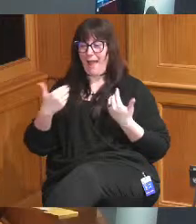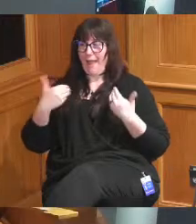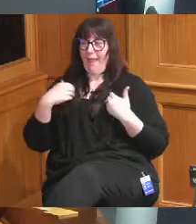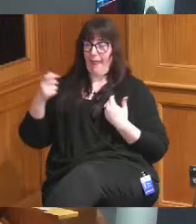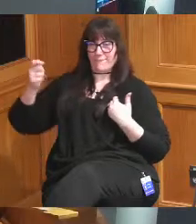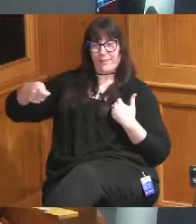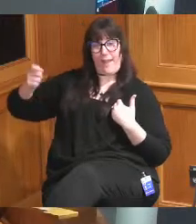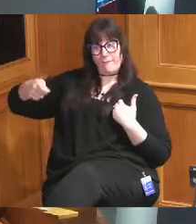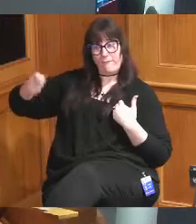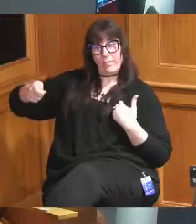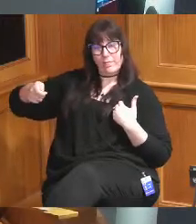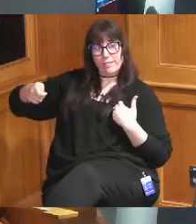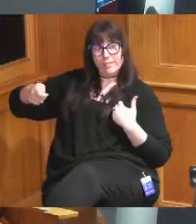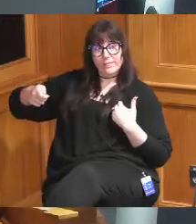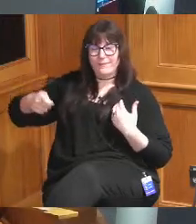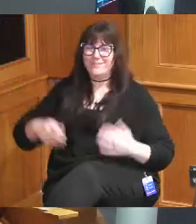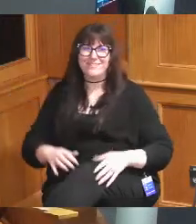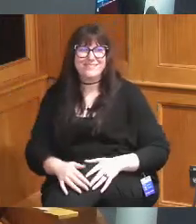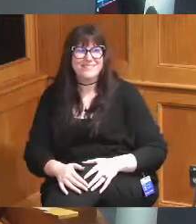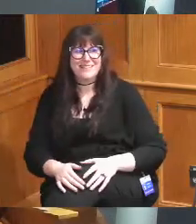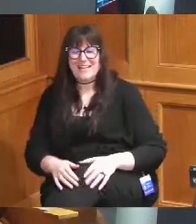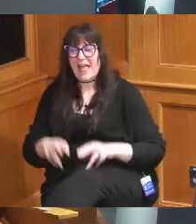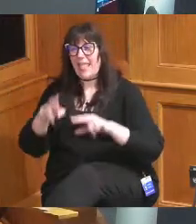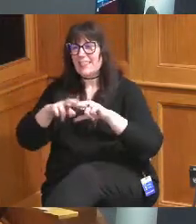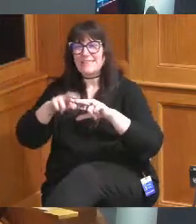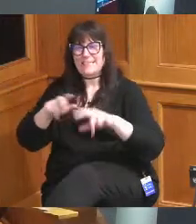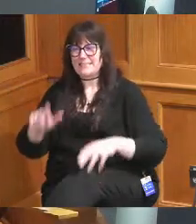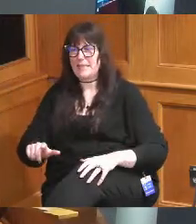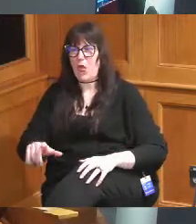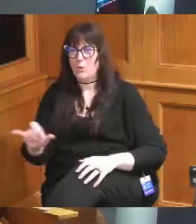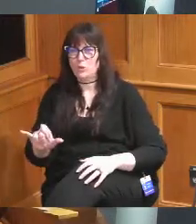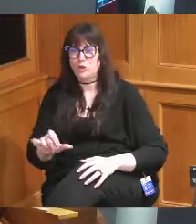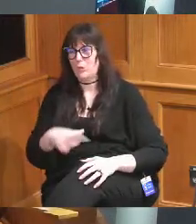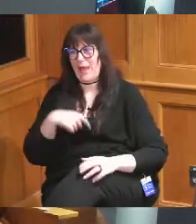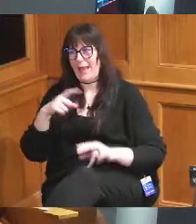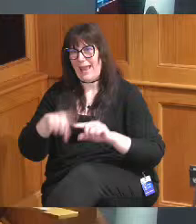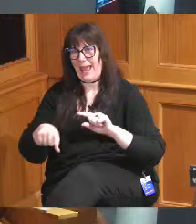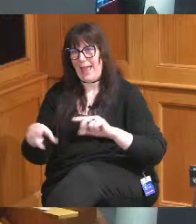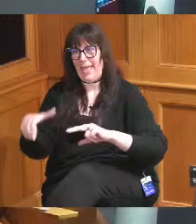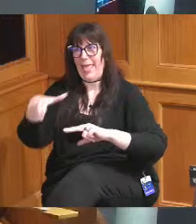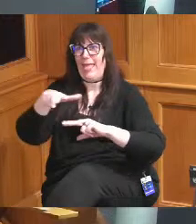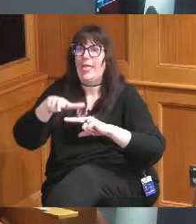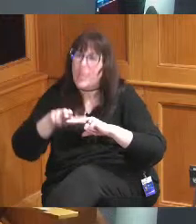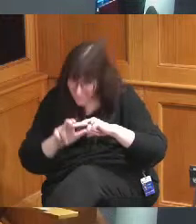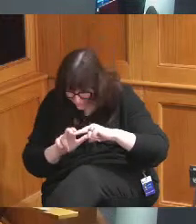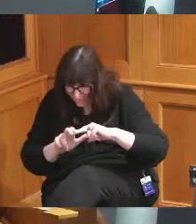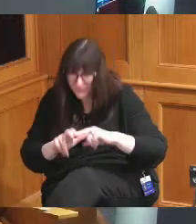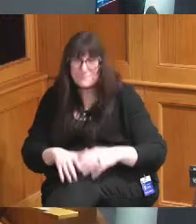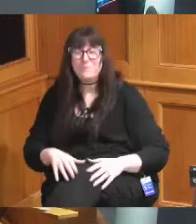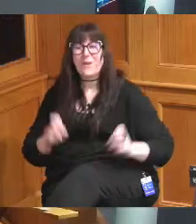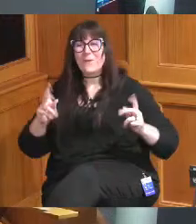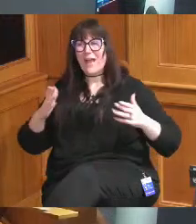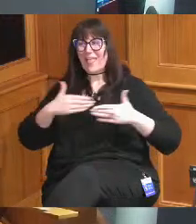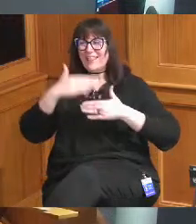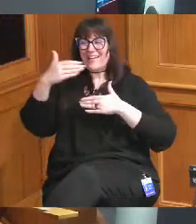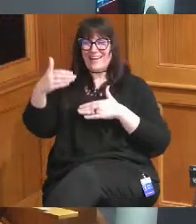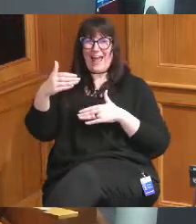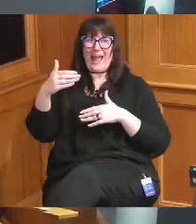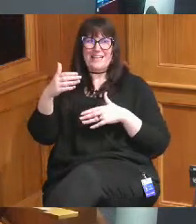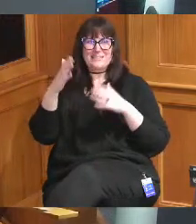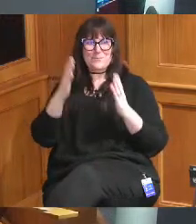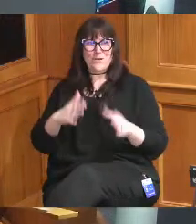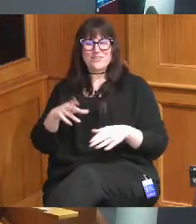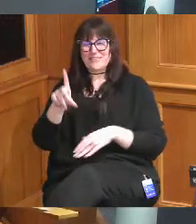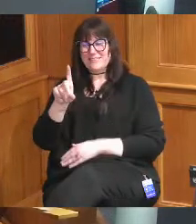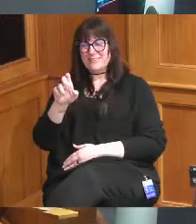gavel. And the seat is too low for me. I knew something was wrong. All right. Our next honoree is Deborah